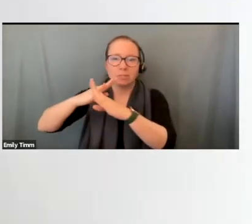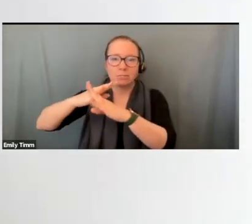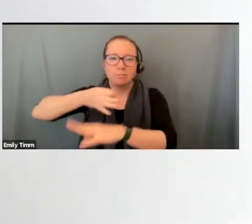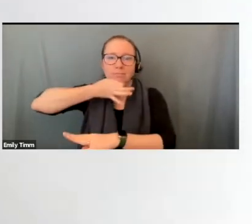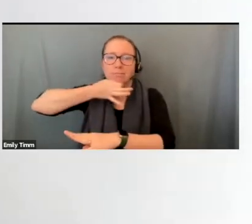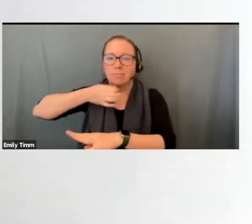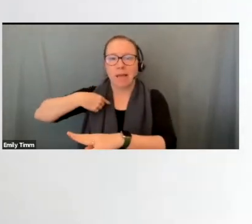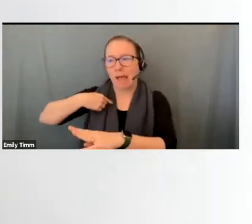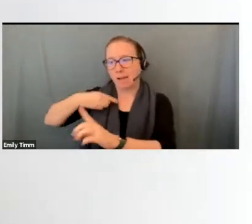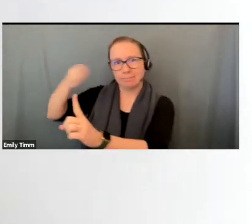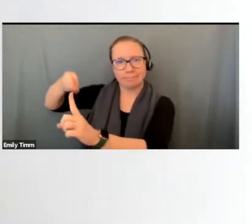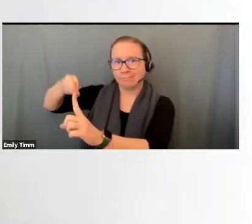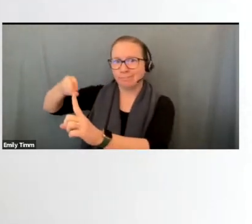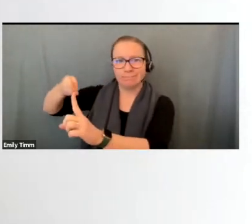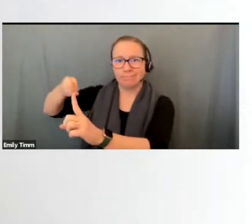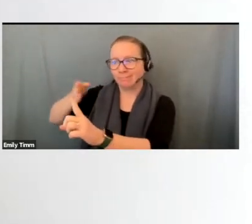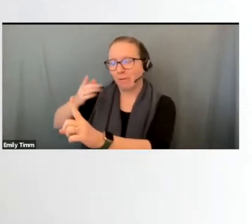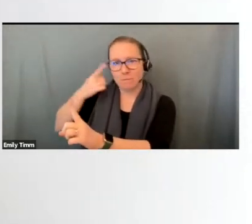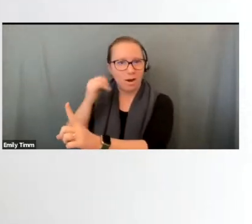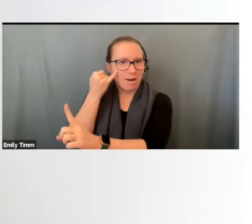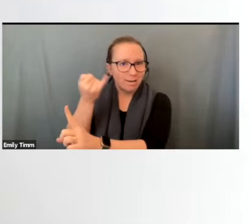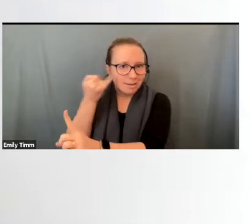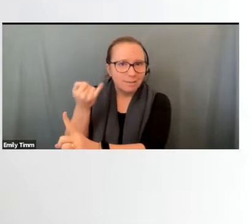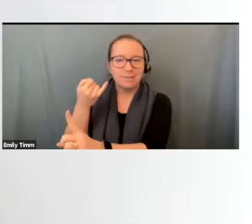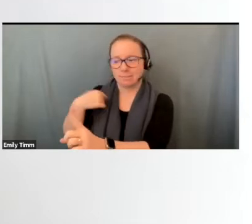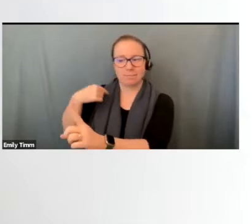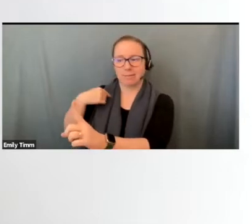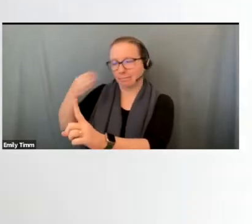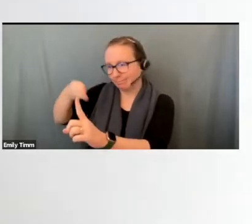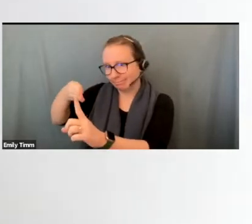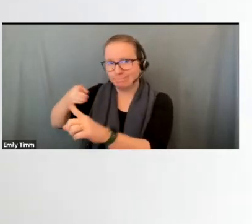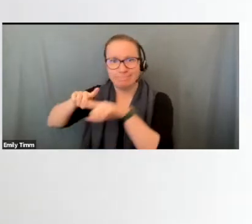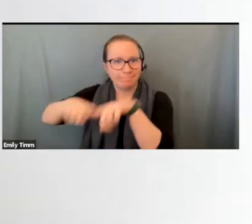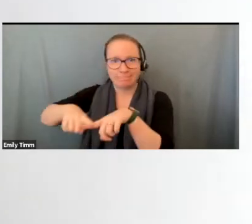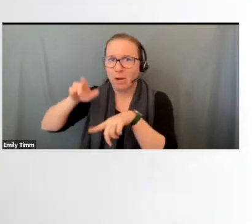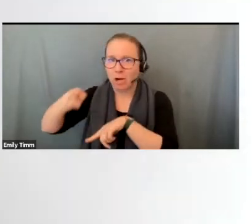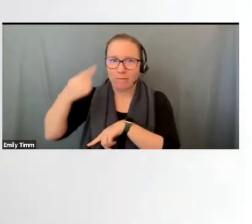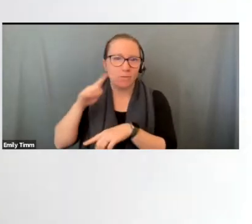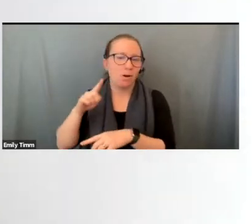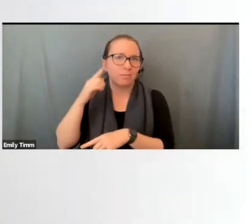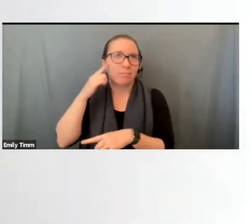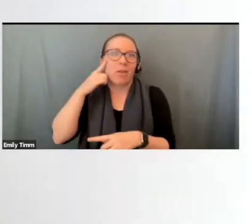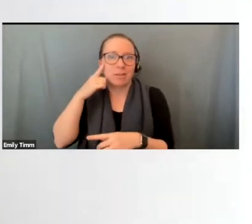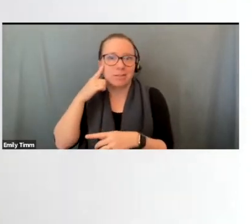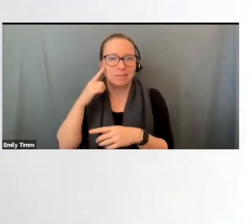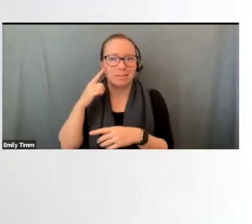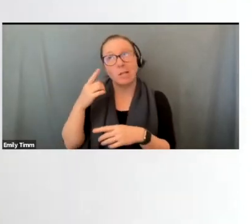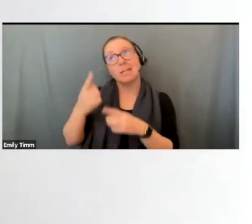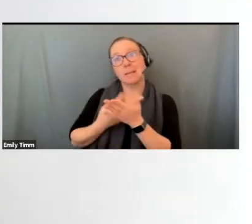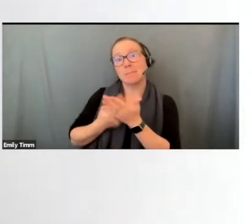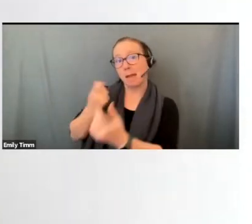get most of my ideas and thoughts about prevention. So sometimes we share a brain,